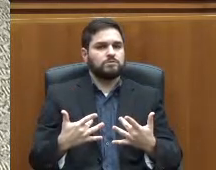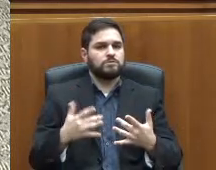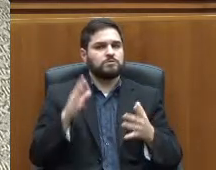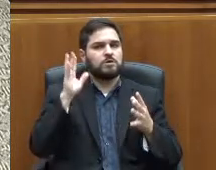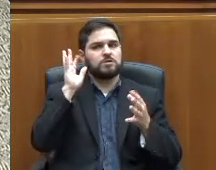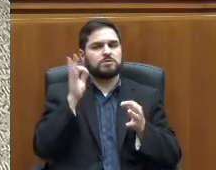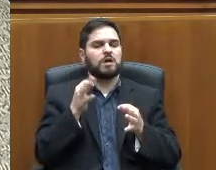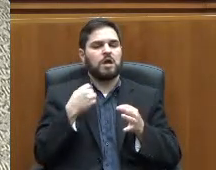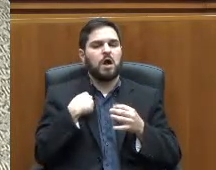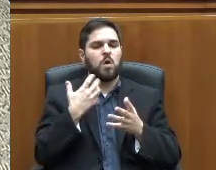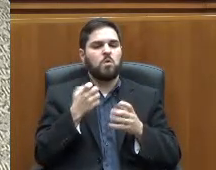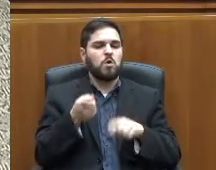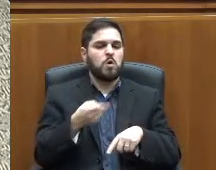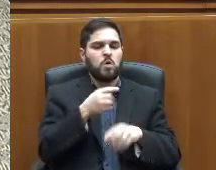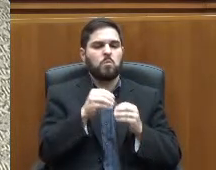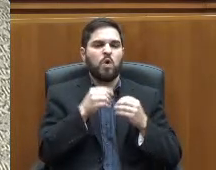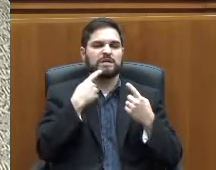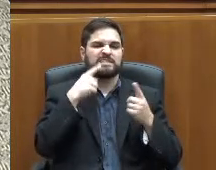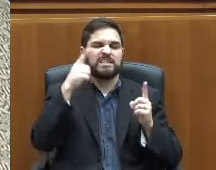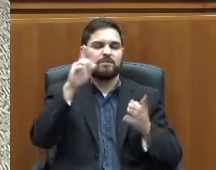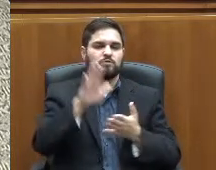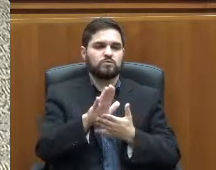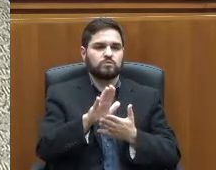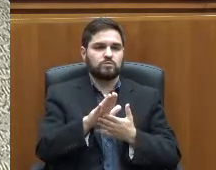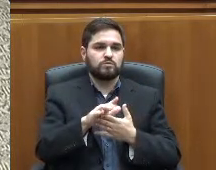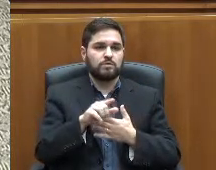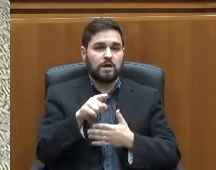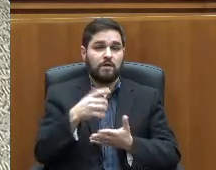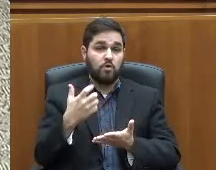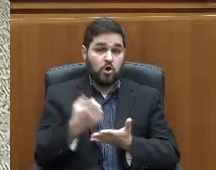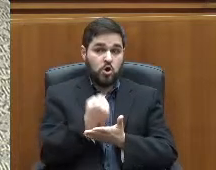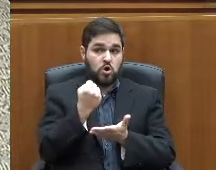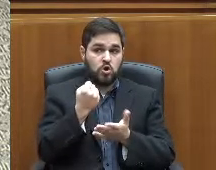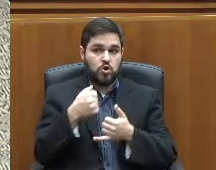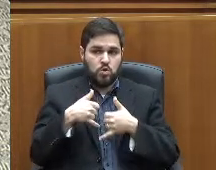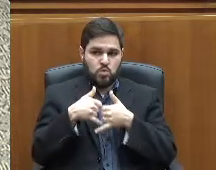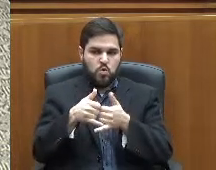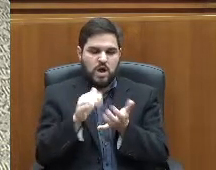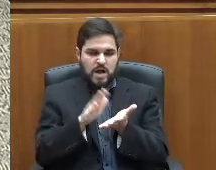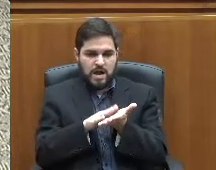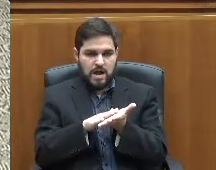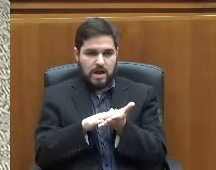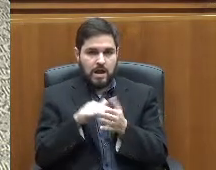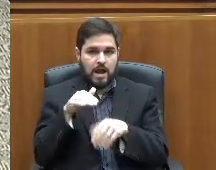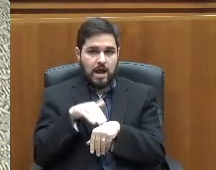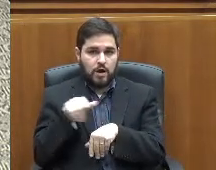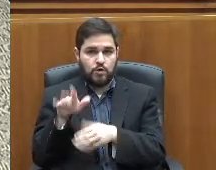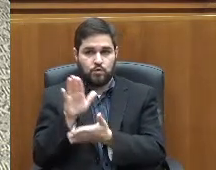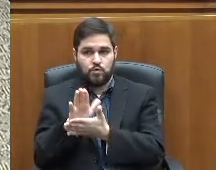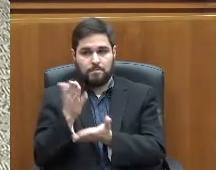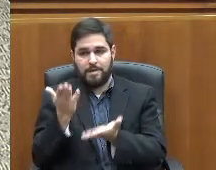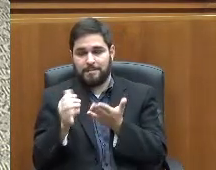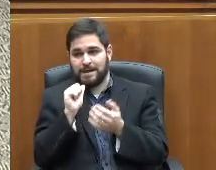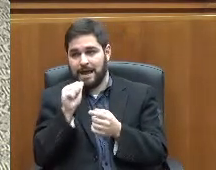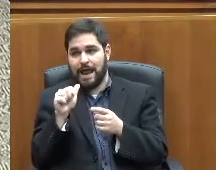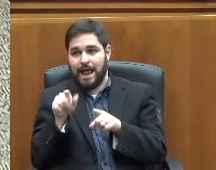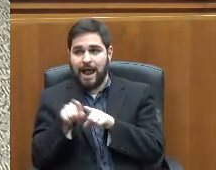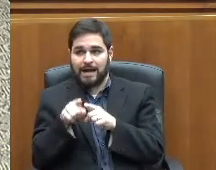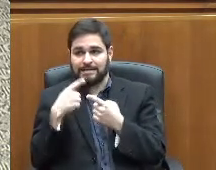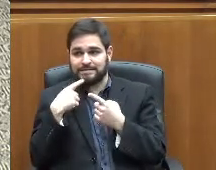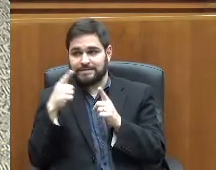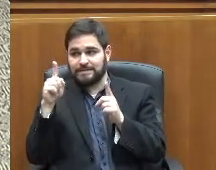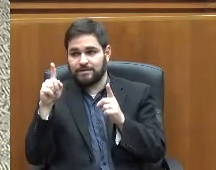more successful schools. And so while they've earned those accolades at a school that is not as successful as